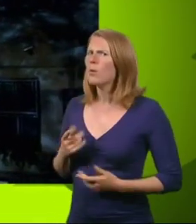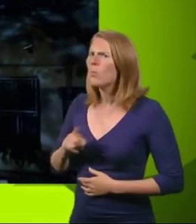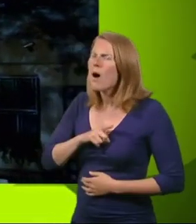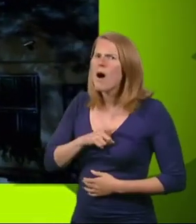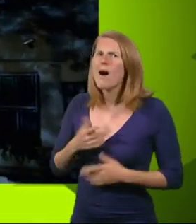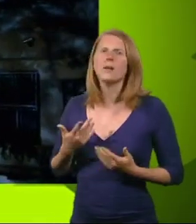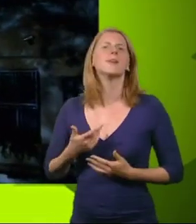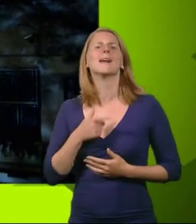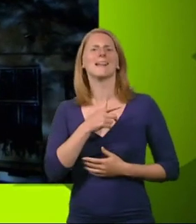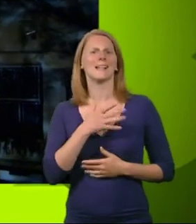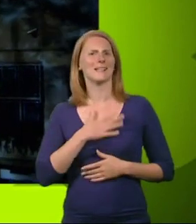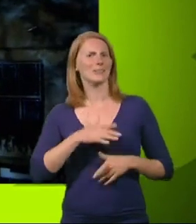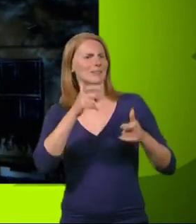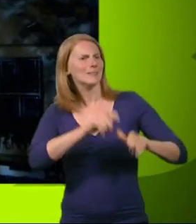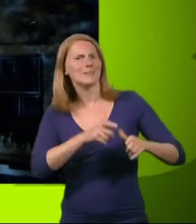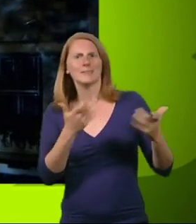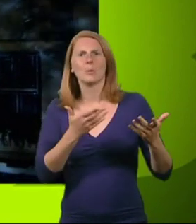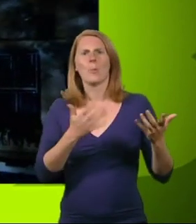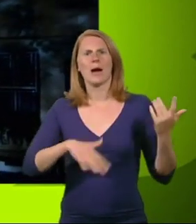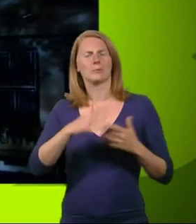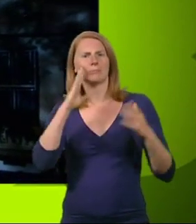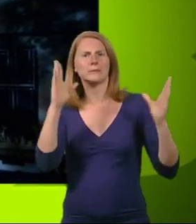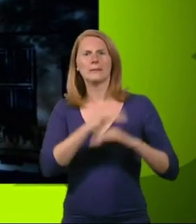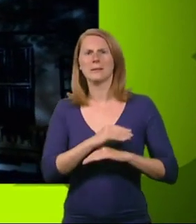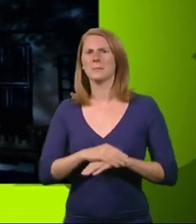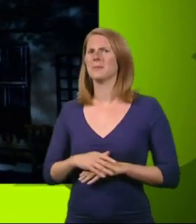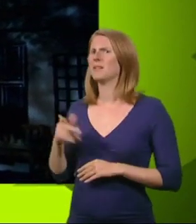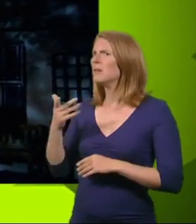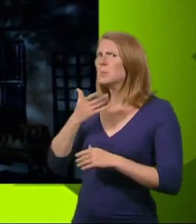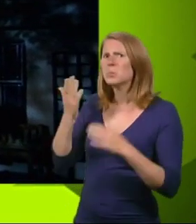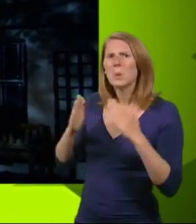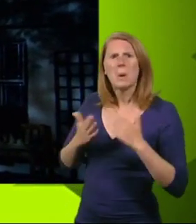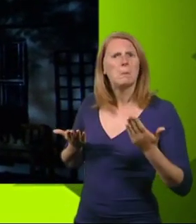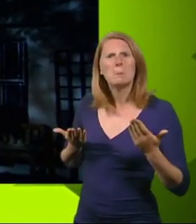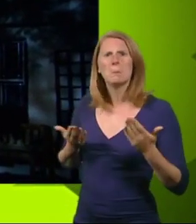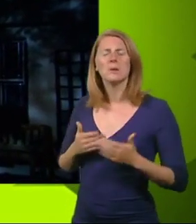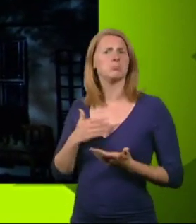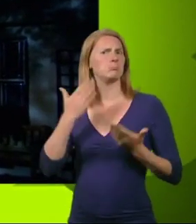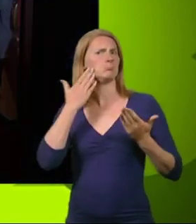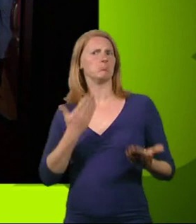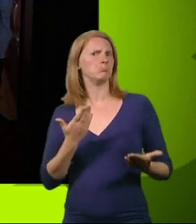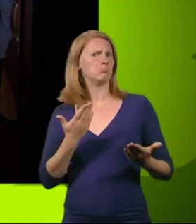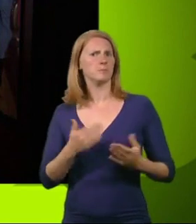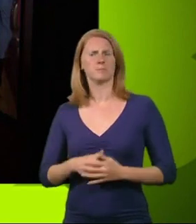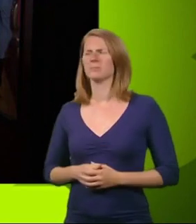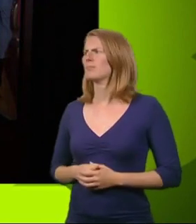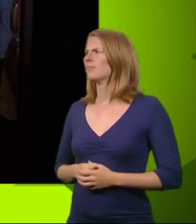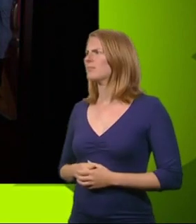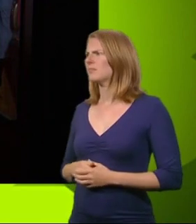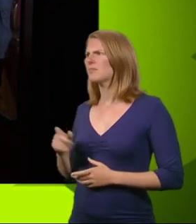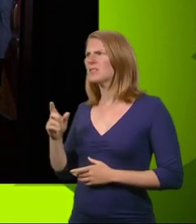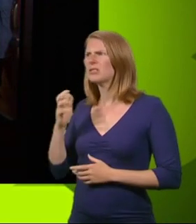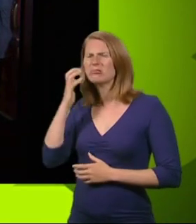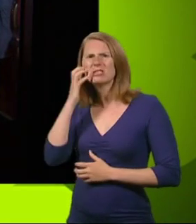Why? They needed somewhere to sleep. Don't they have a home? Not that we know of. Why are they